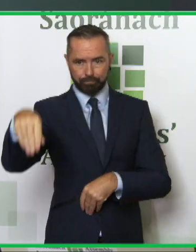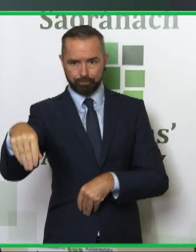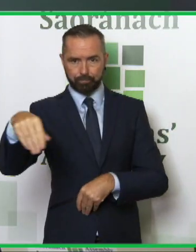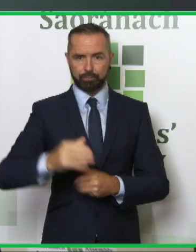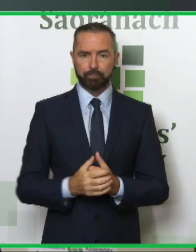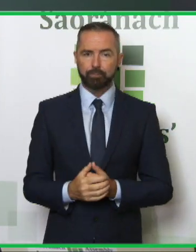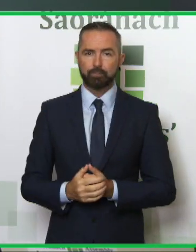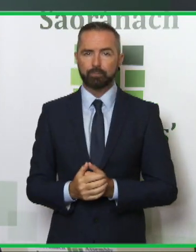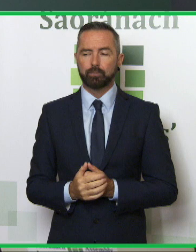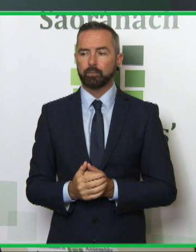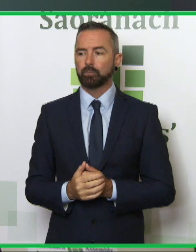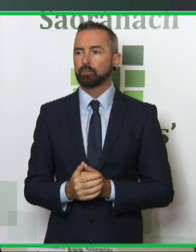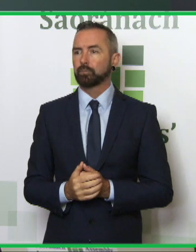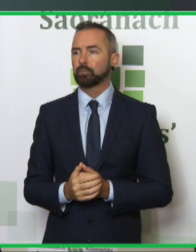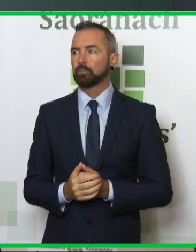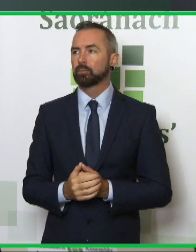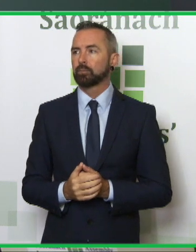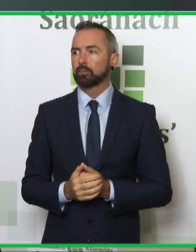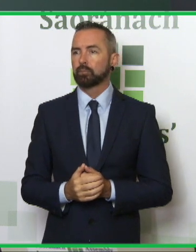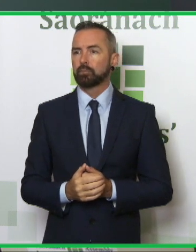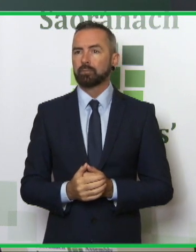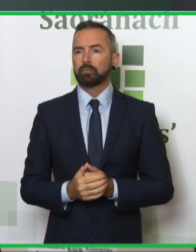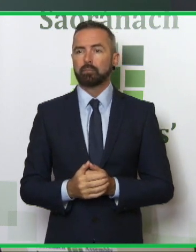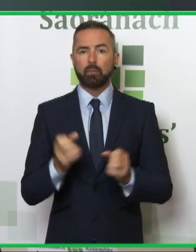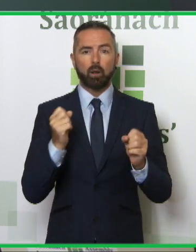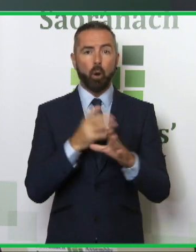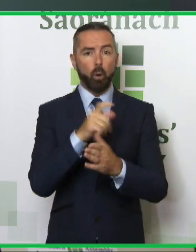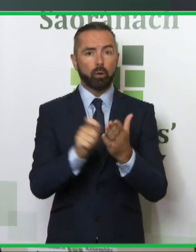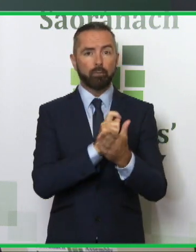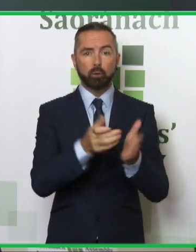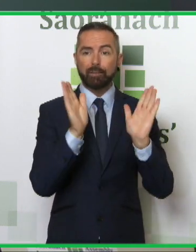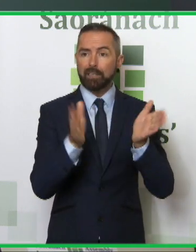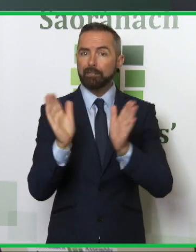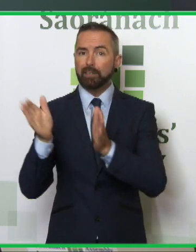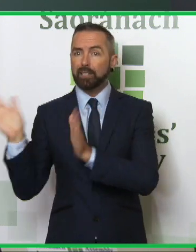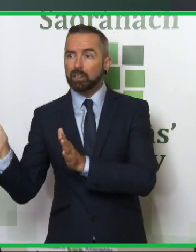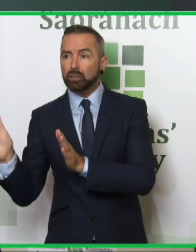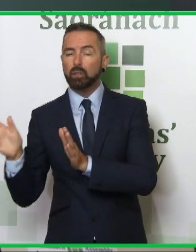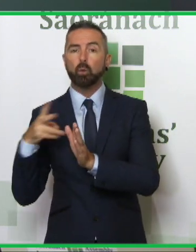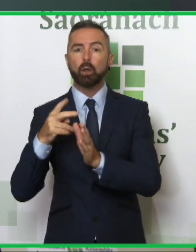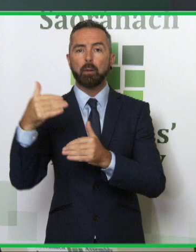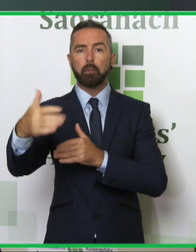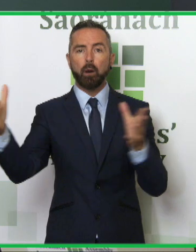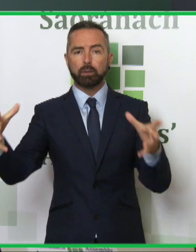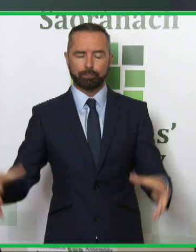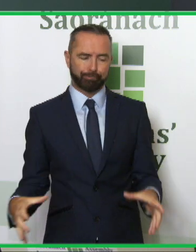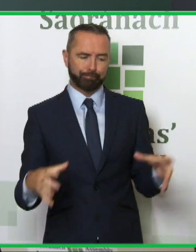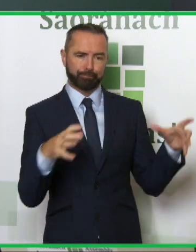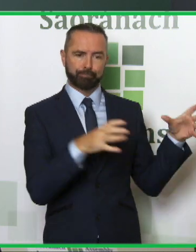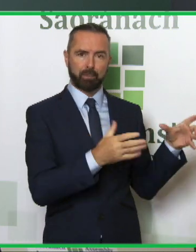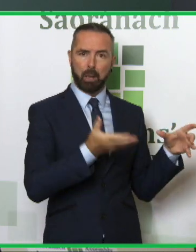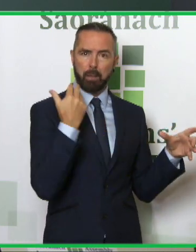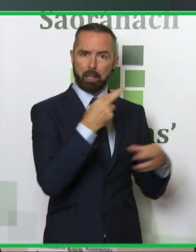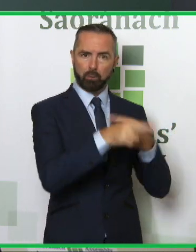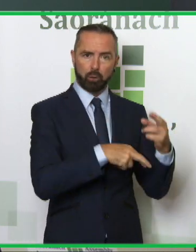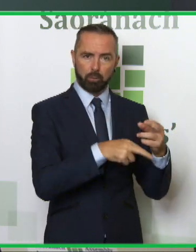When all the votes have been cast, we'll be taking the ballot boxes into a counting area at the back of the room. We